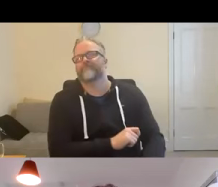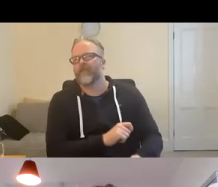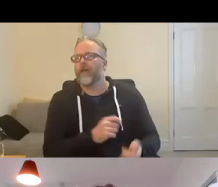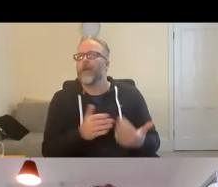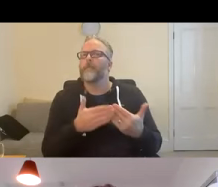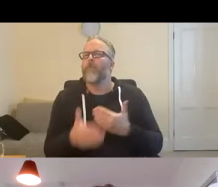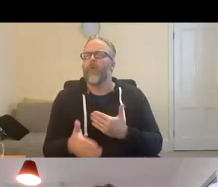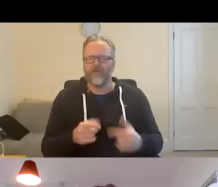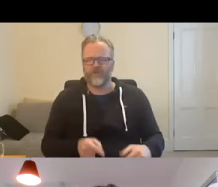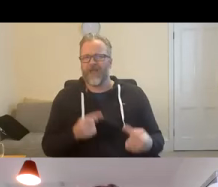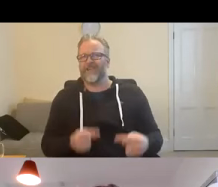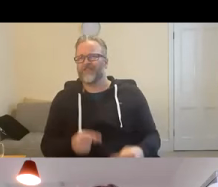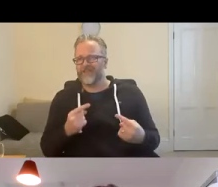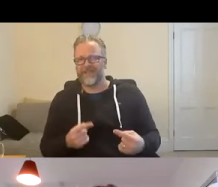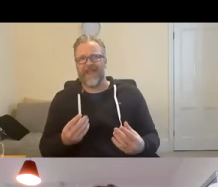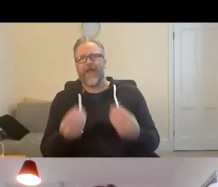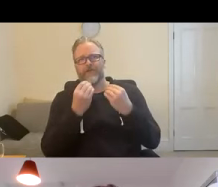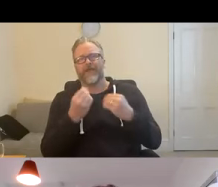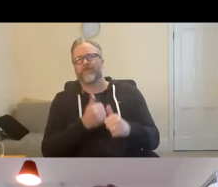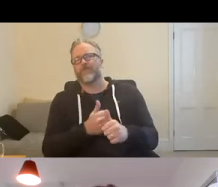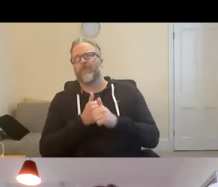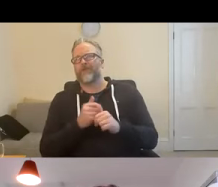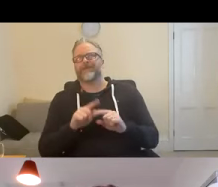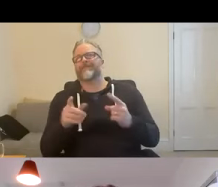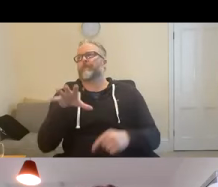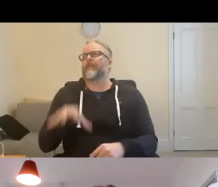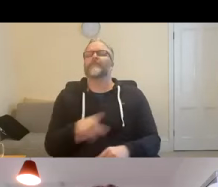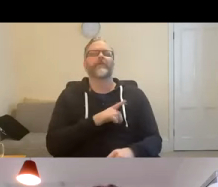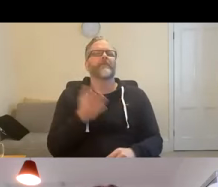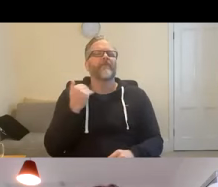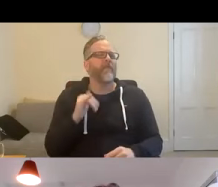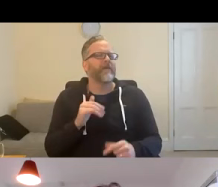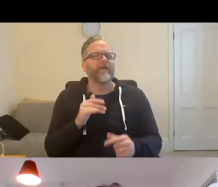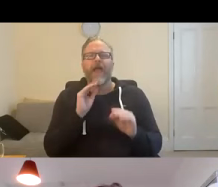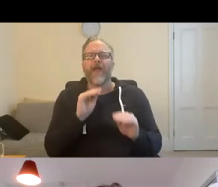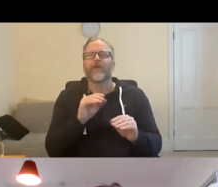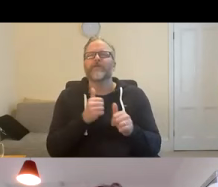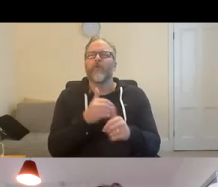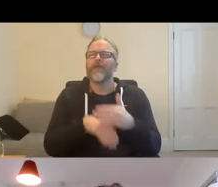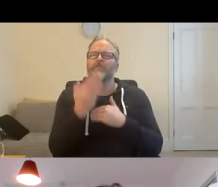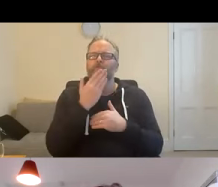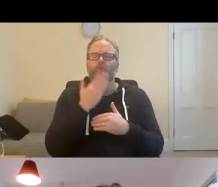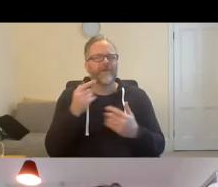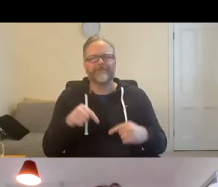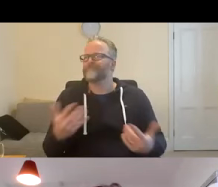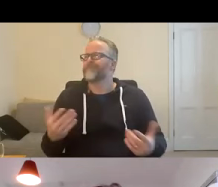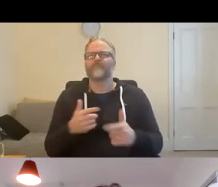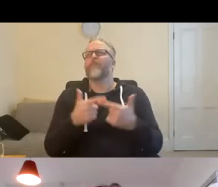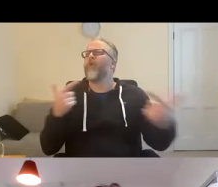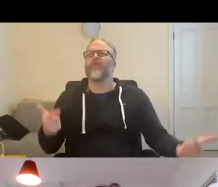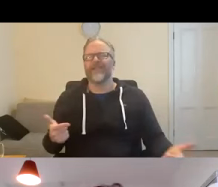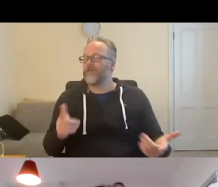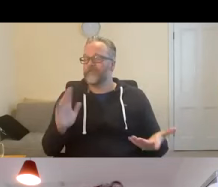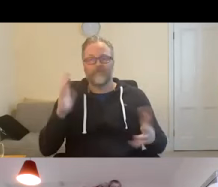more challenge having educational support. So they might have been getting extra support in schools, but doing that remotely might have